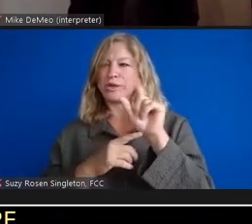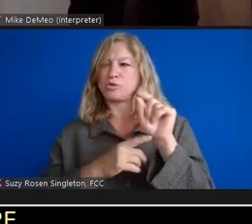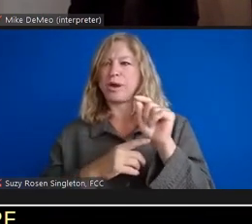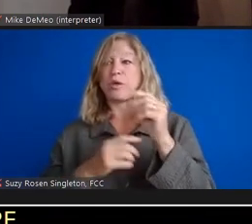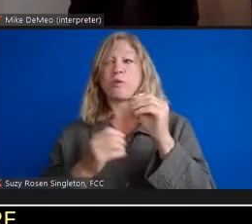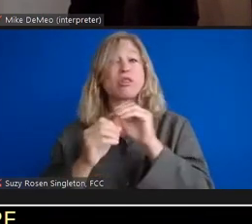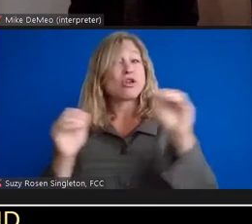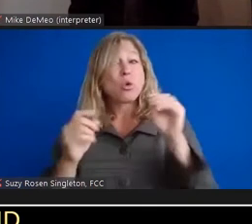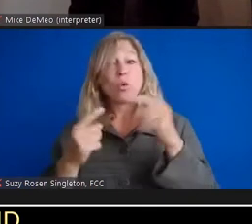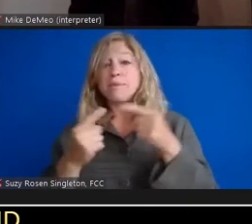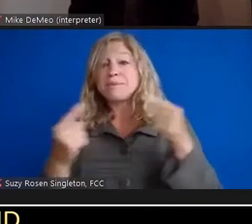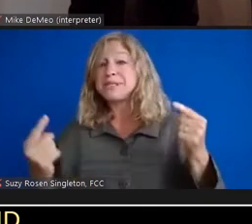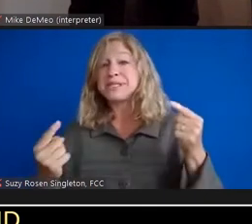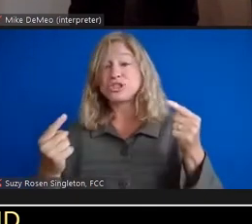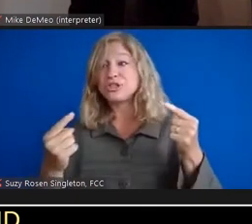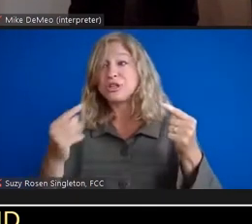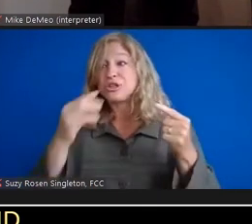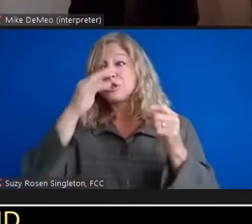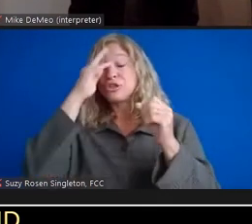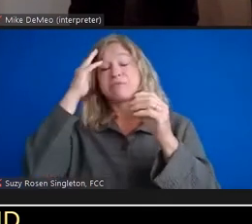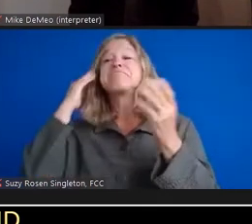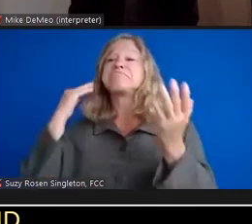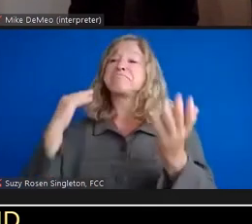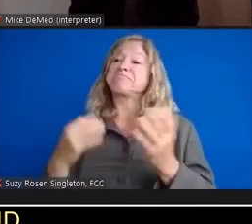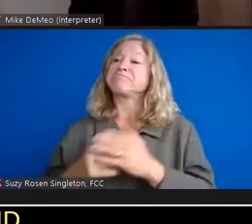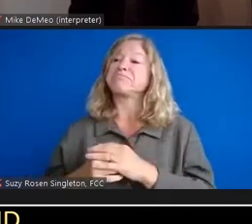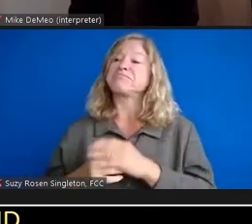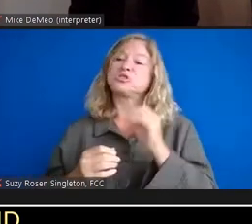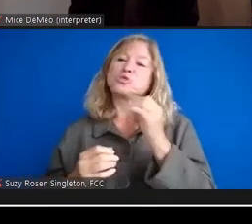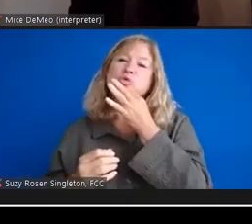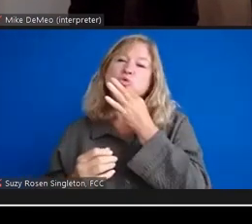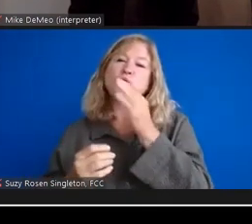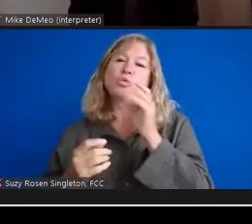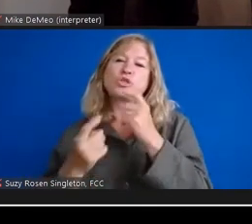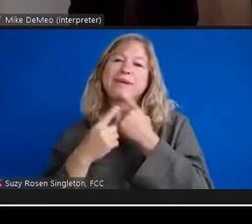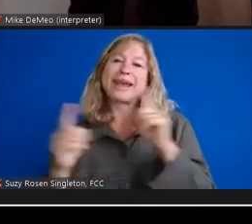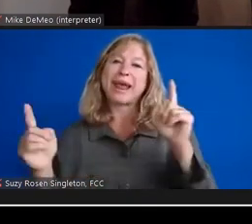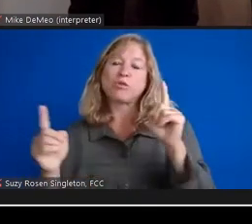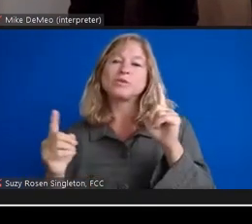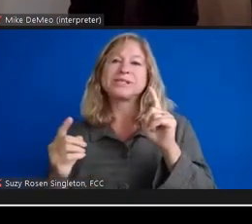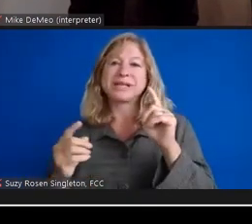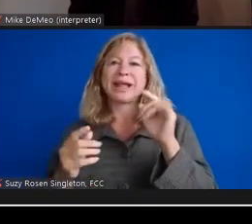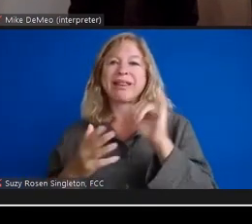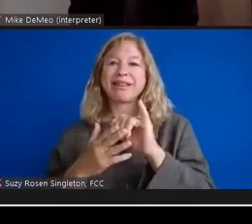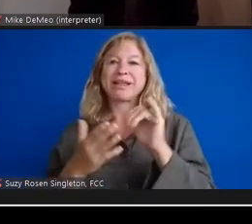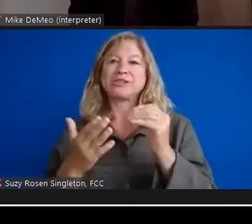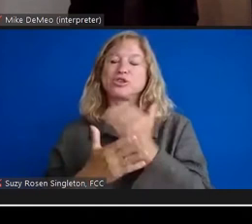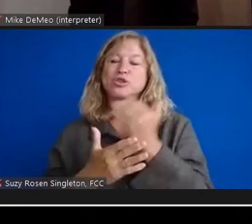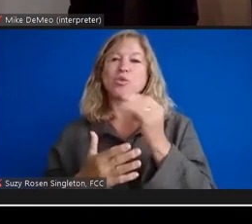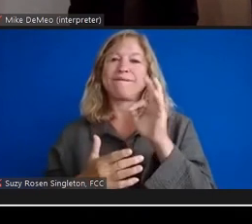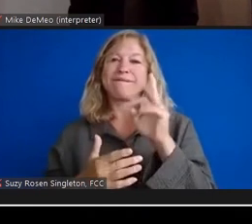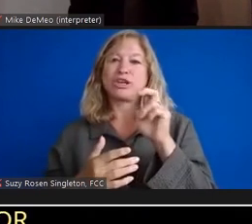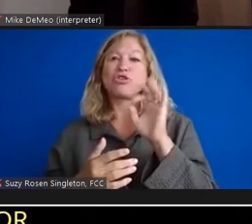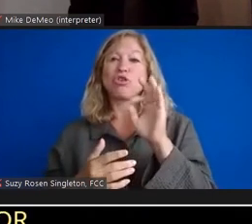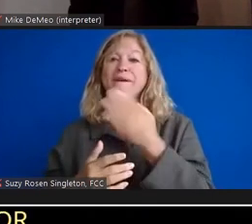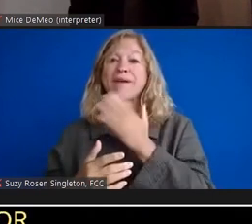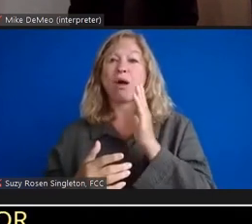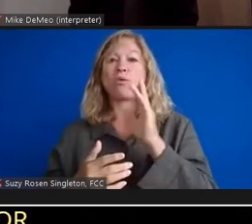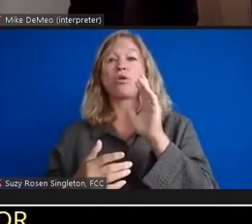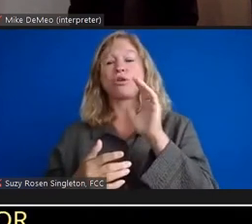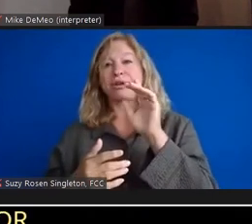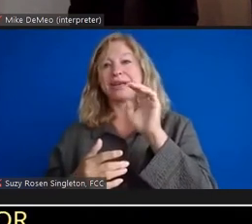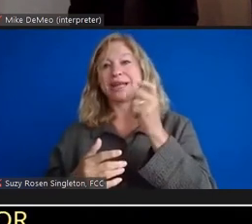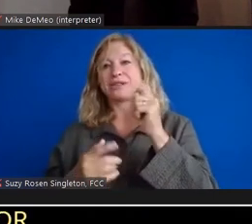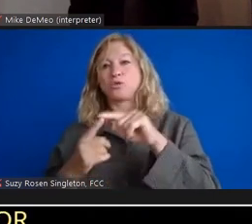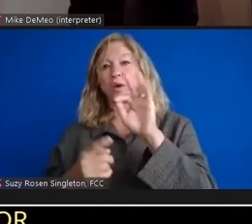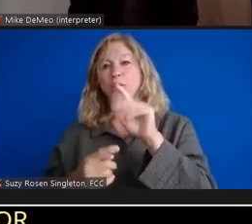closed early September 2020 with no opposition. So soon we should be announcing